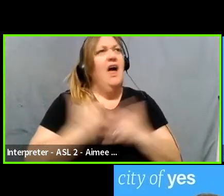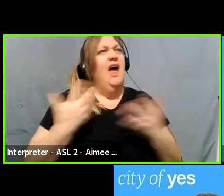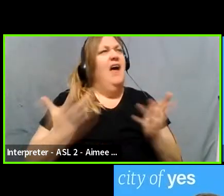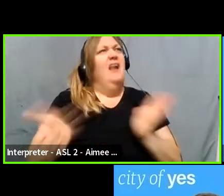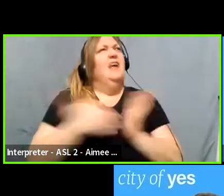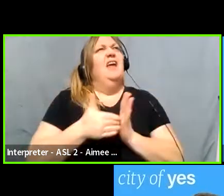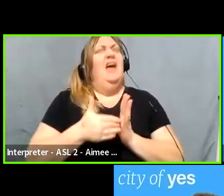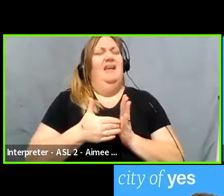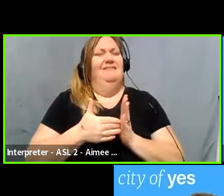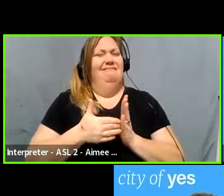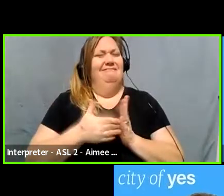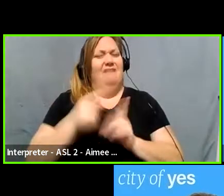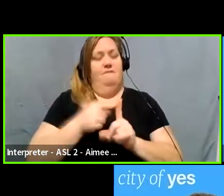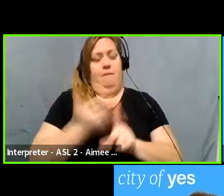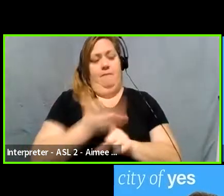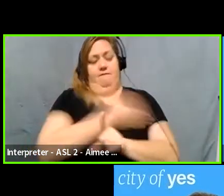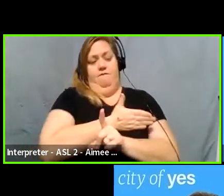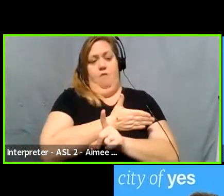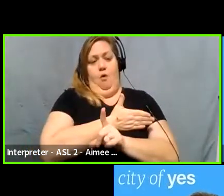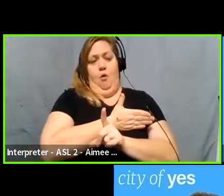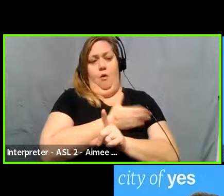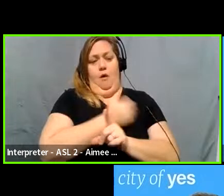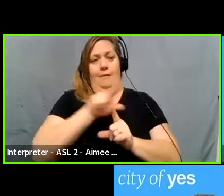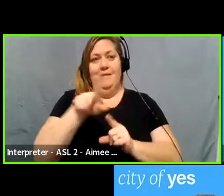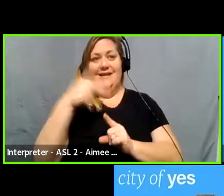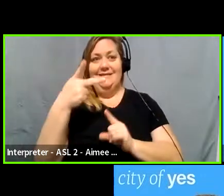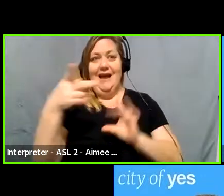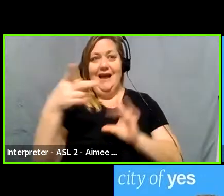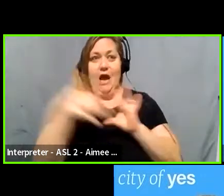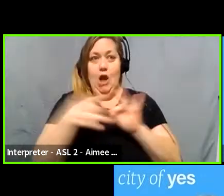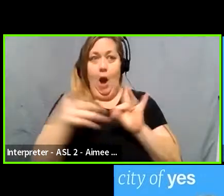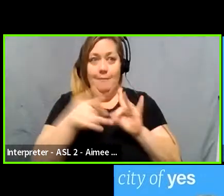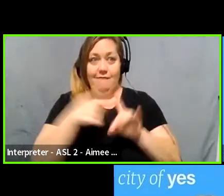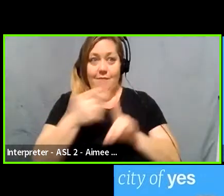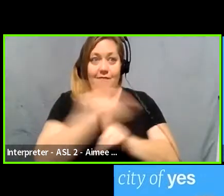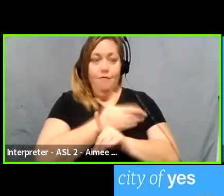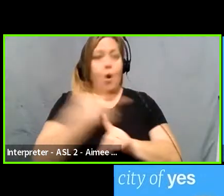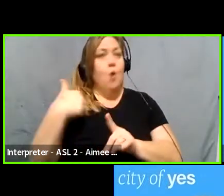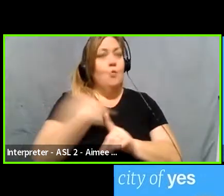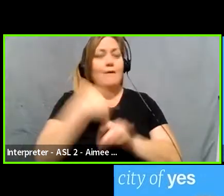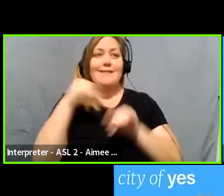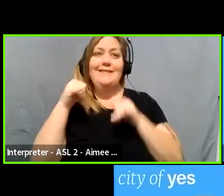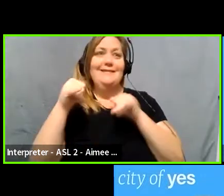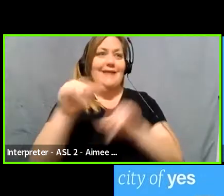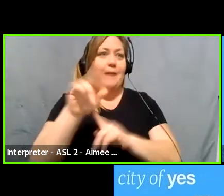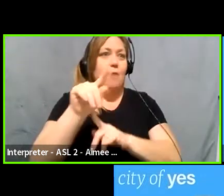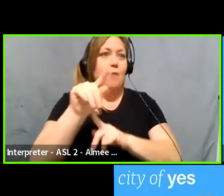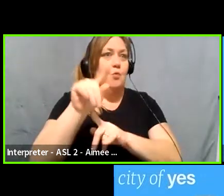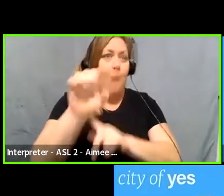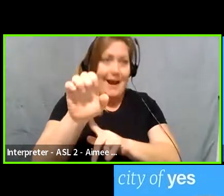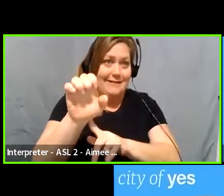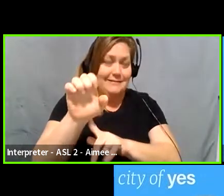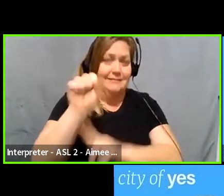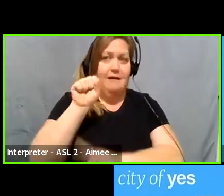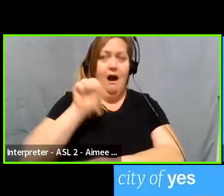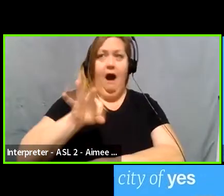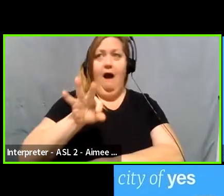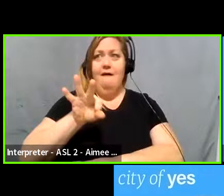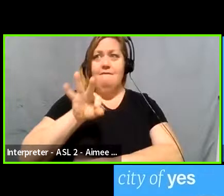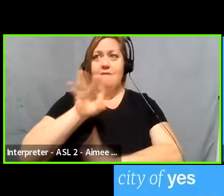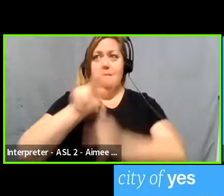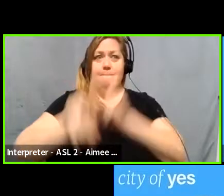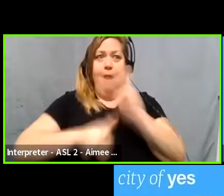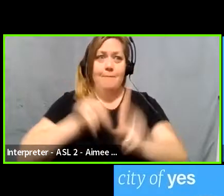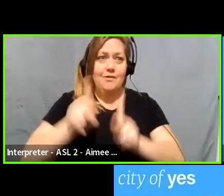again, from before, I'm just going to make a second comment on from before we're at the same rate of, uh, population